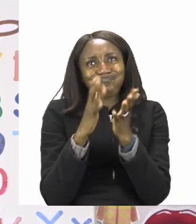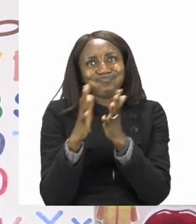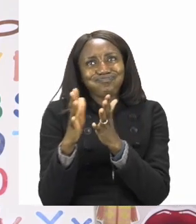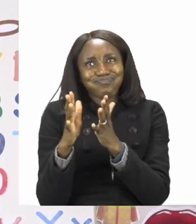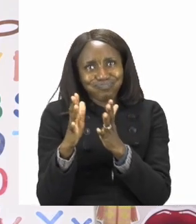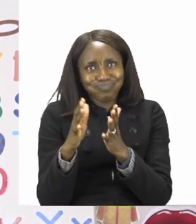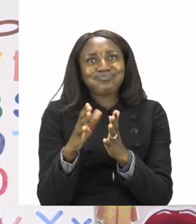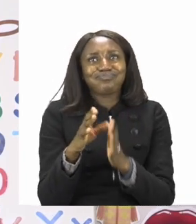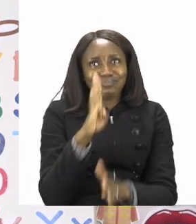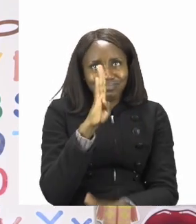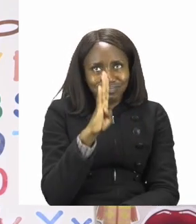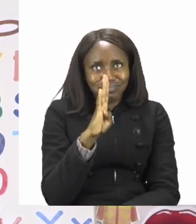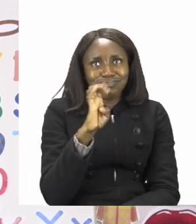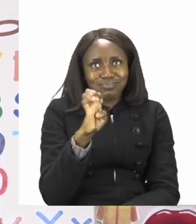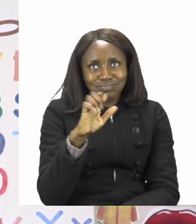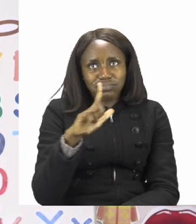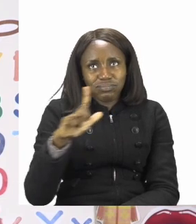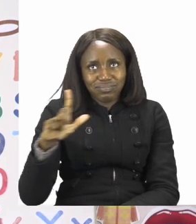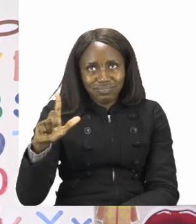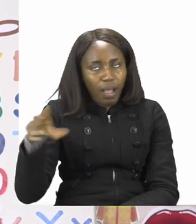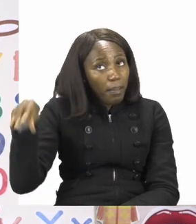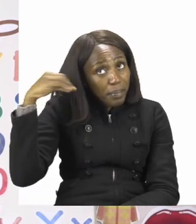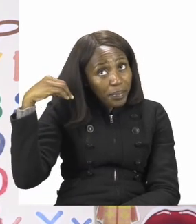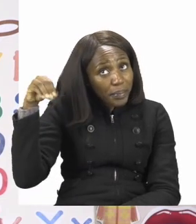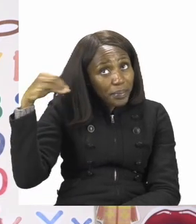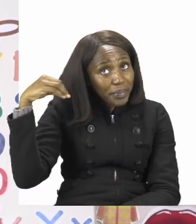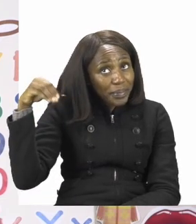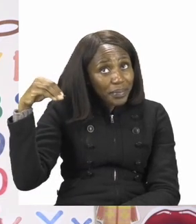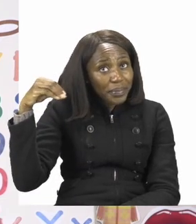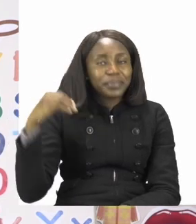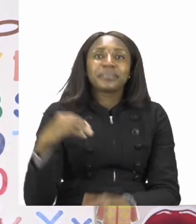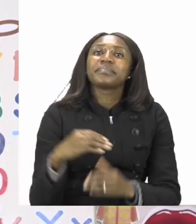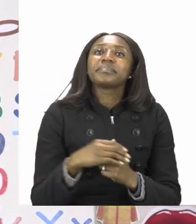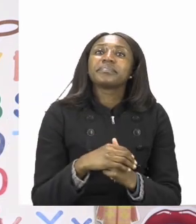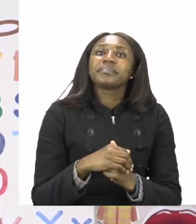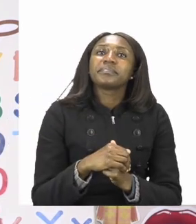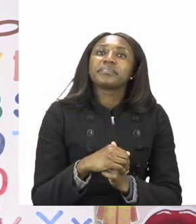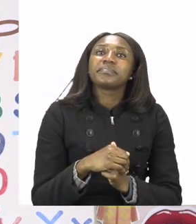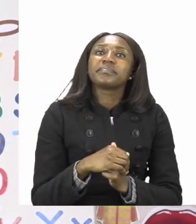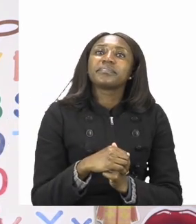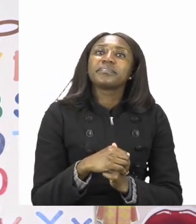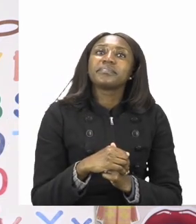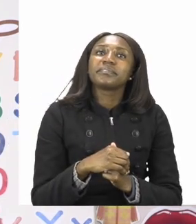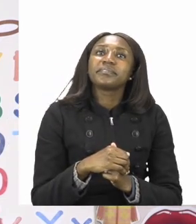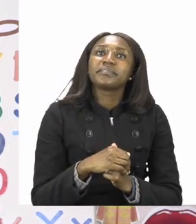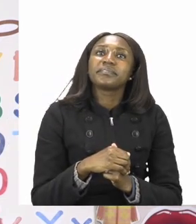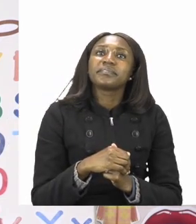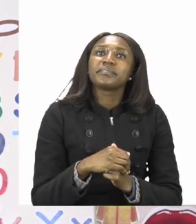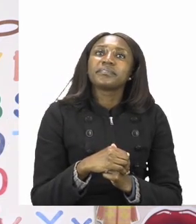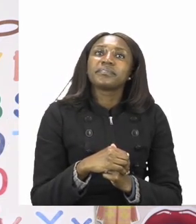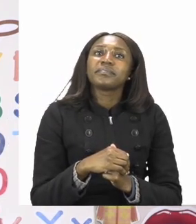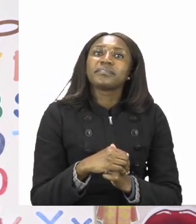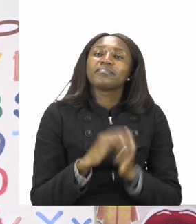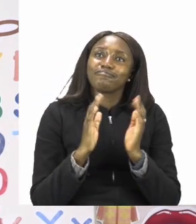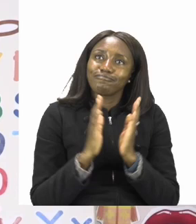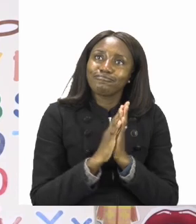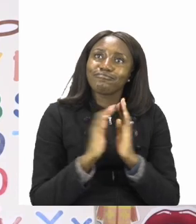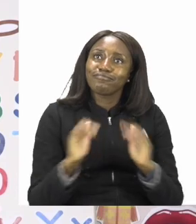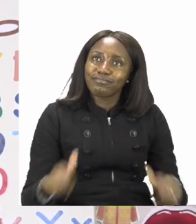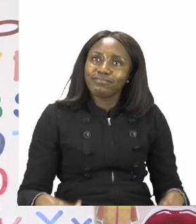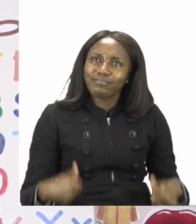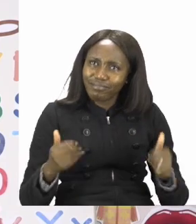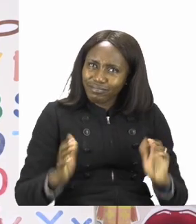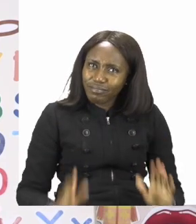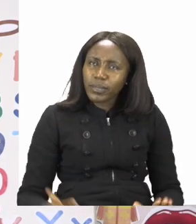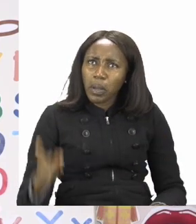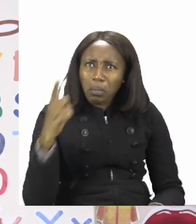job. So go ahead and put a B. So boys and girls, take a good